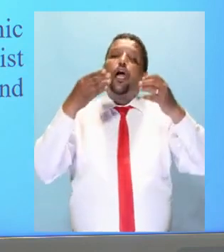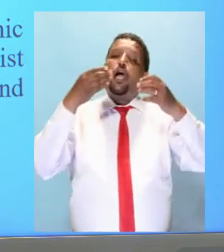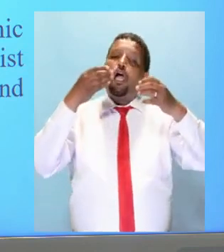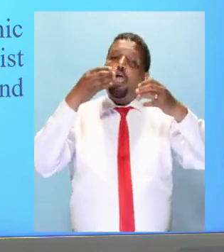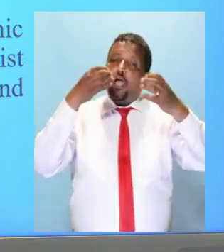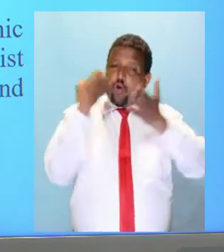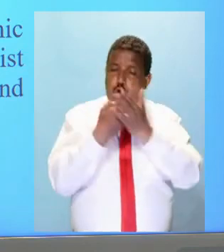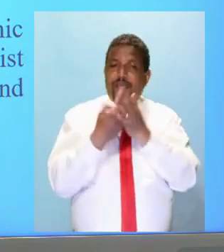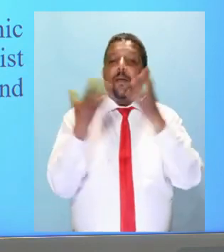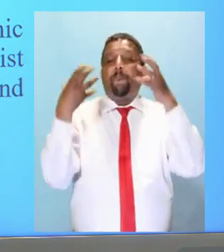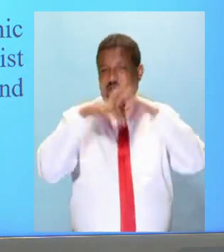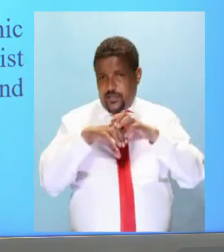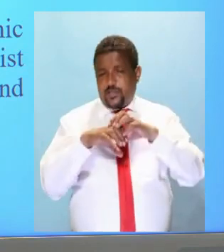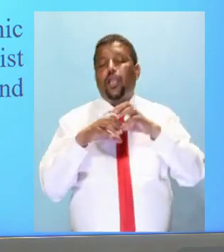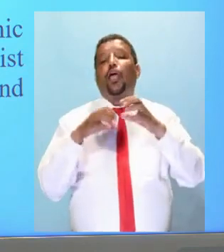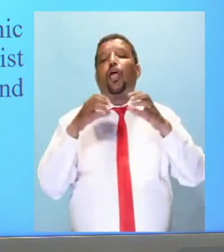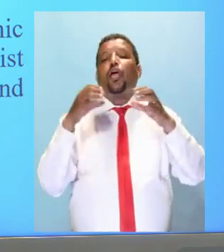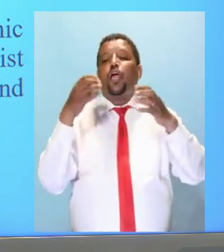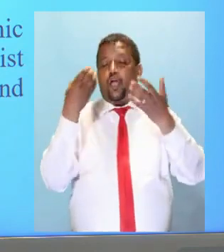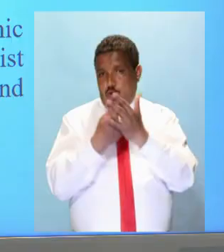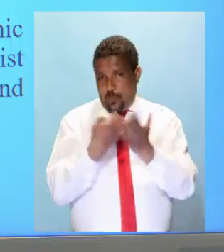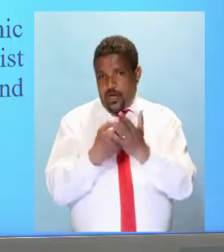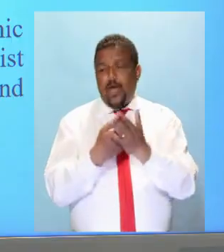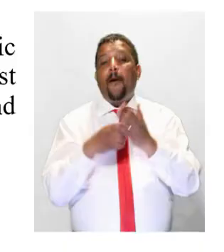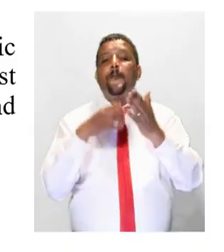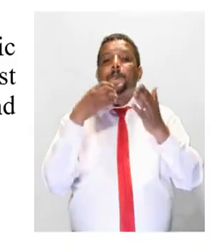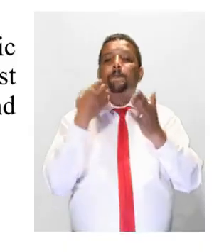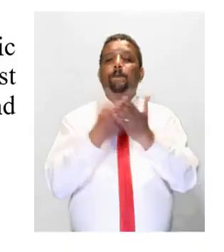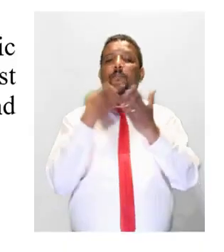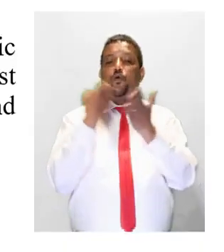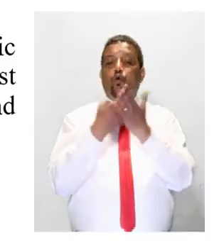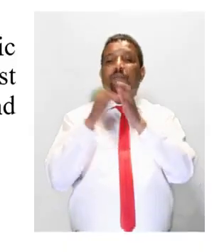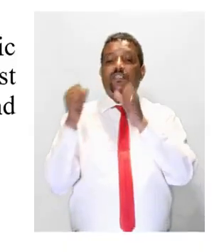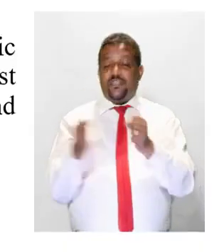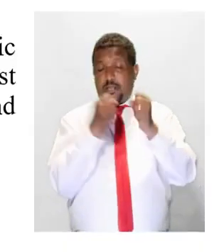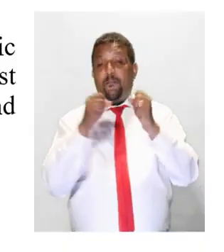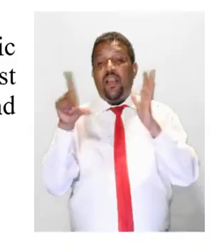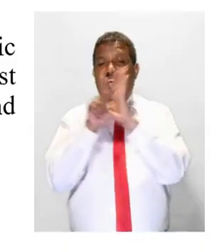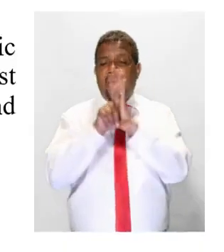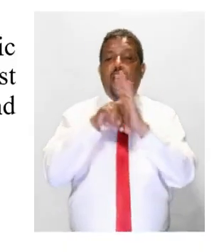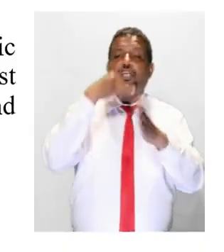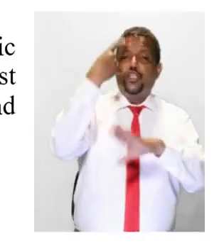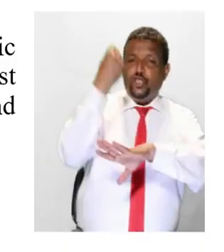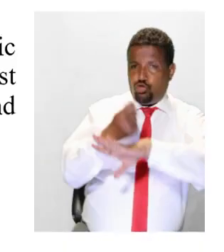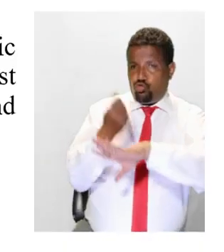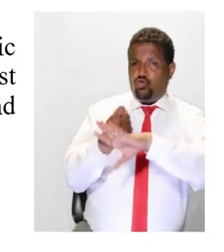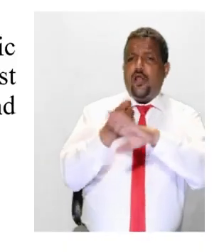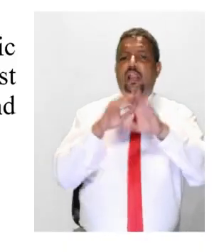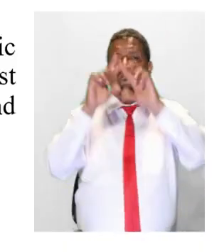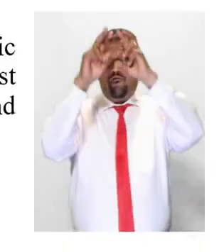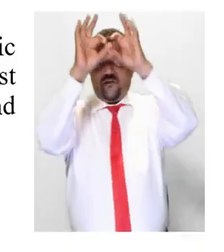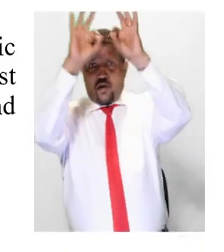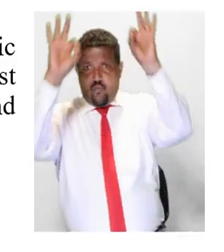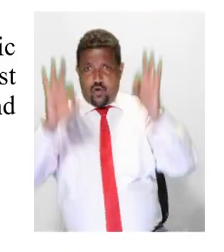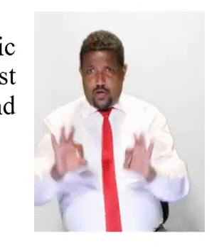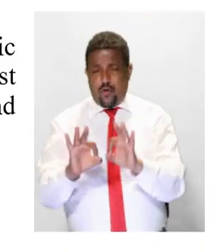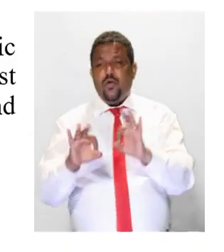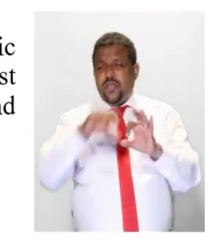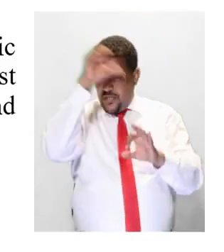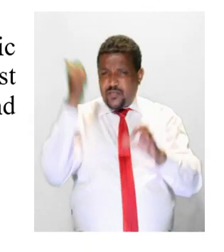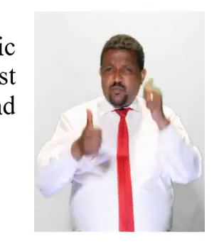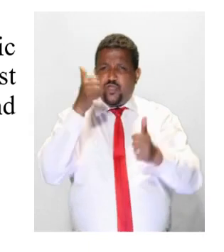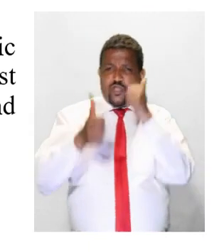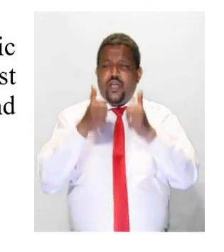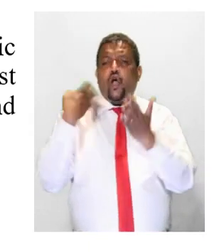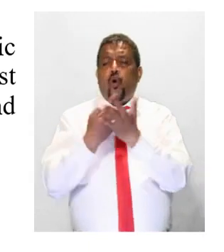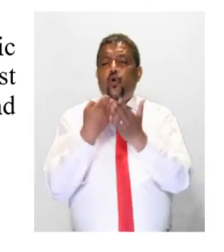Economic system is defined as a legal and institutional framework within which economic activities takes place. It